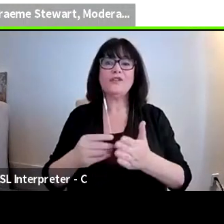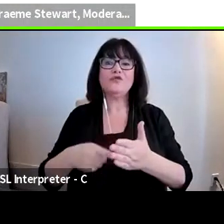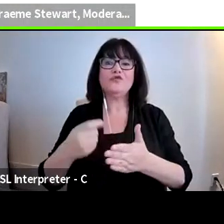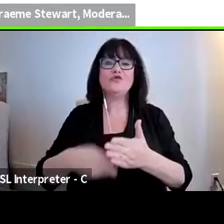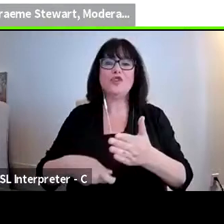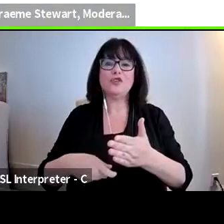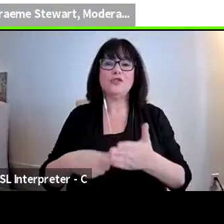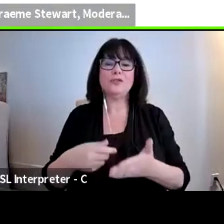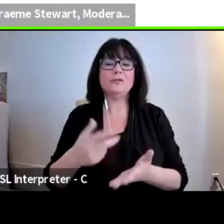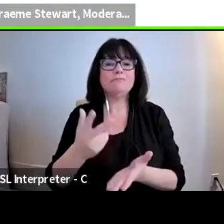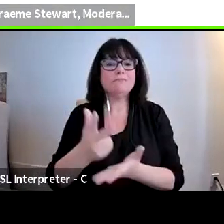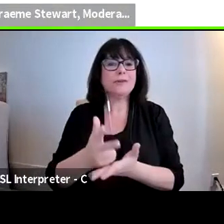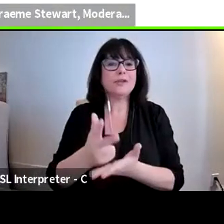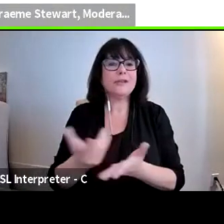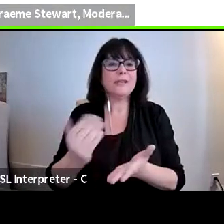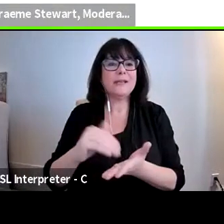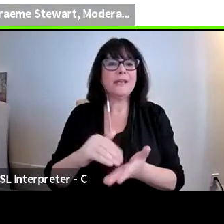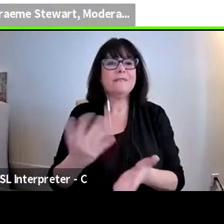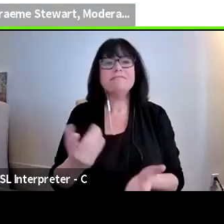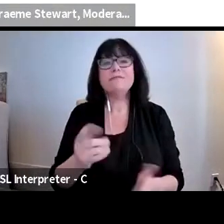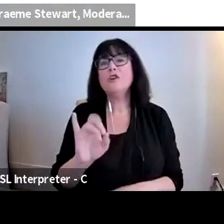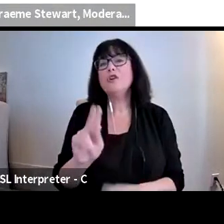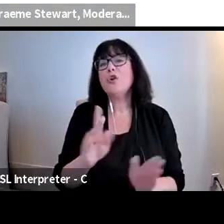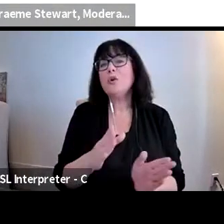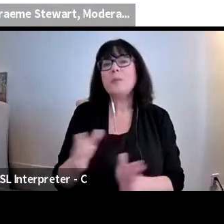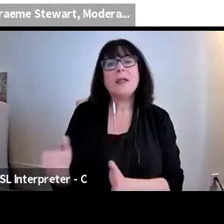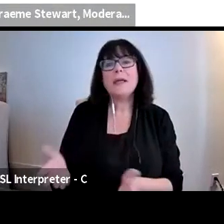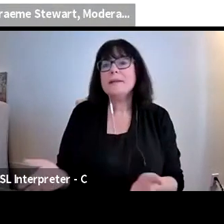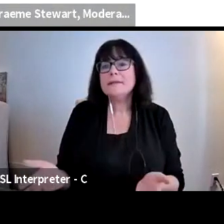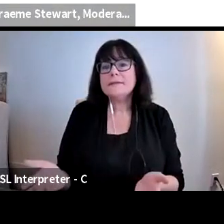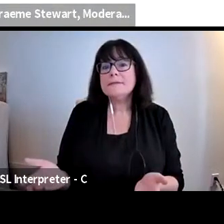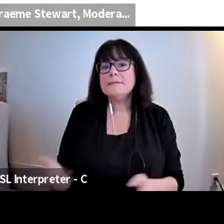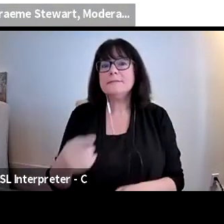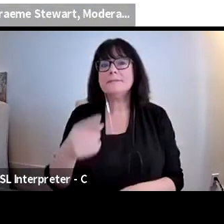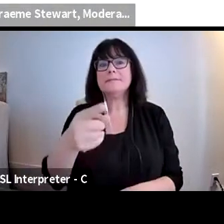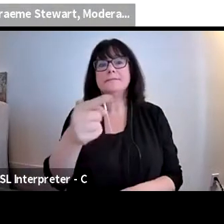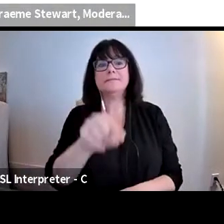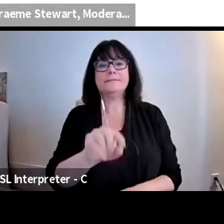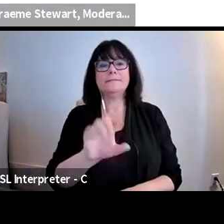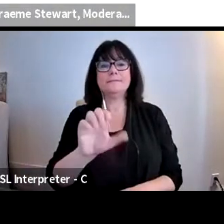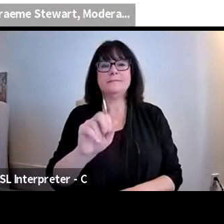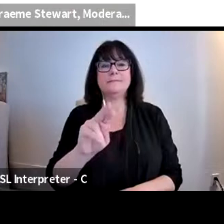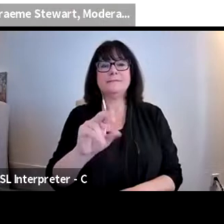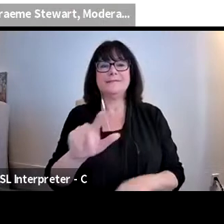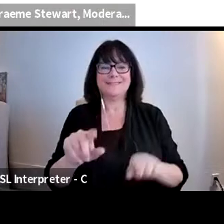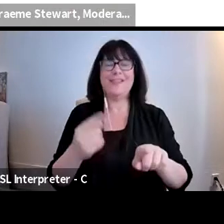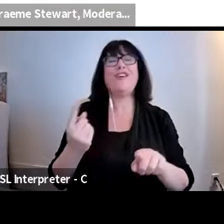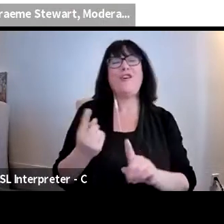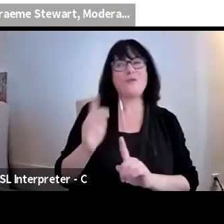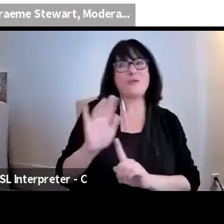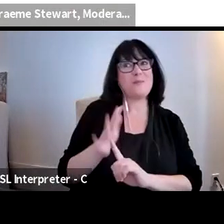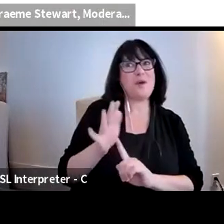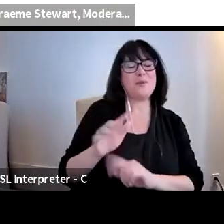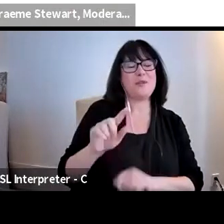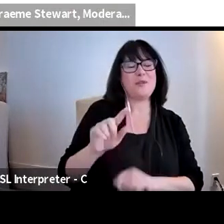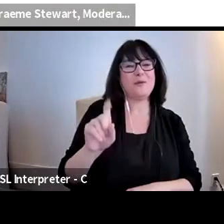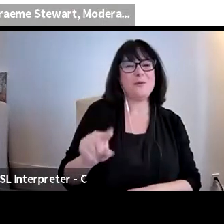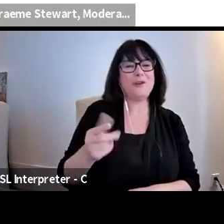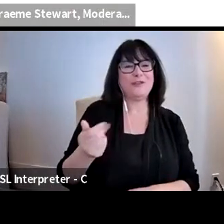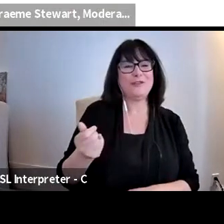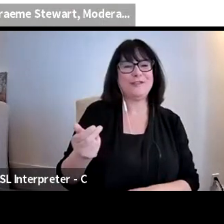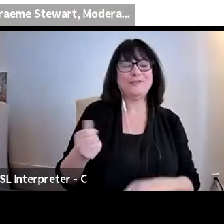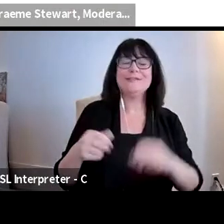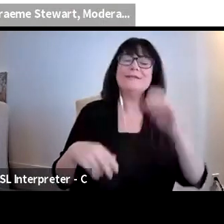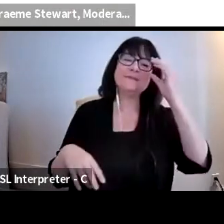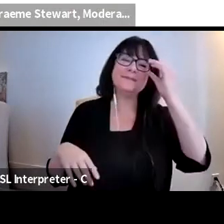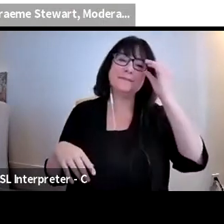plans to approach that going forward. Carol? Always a popular question. All I can say is that the